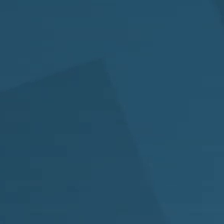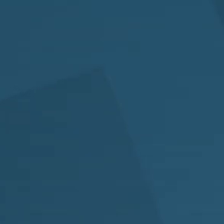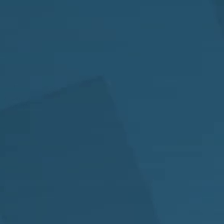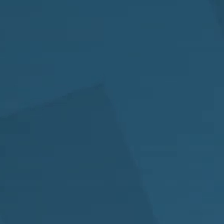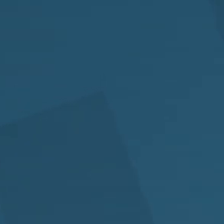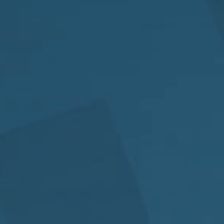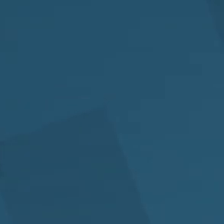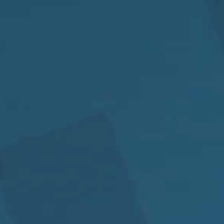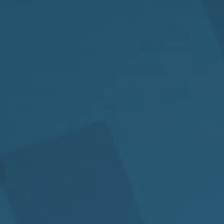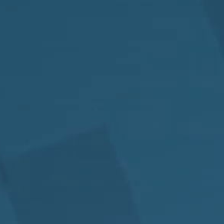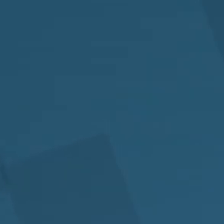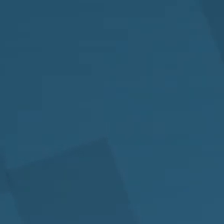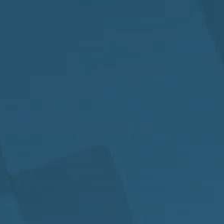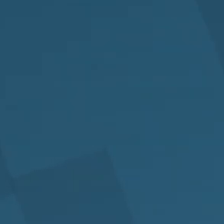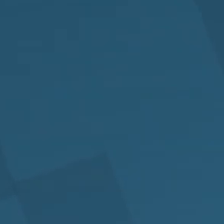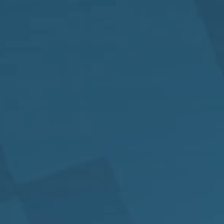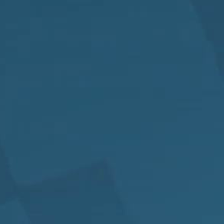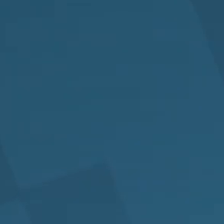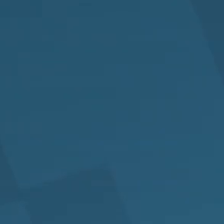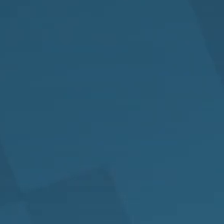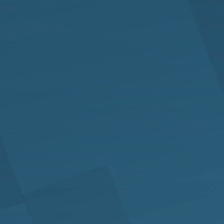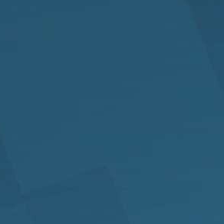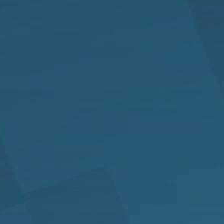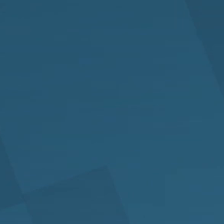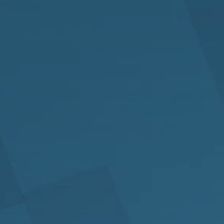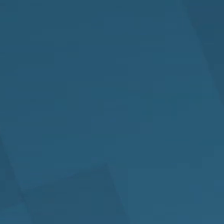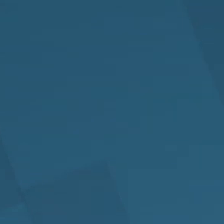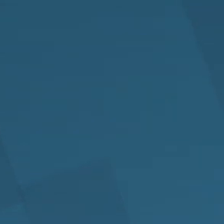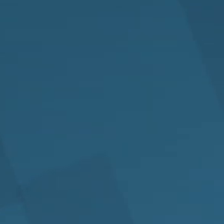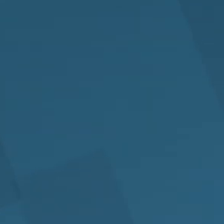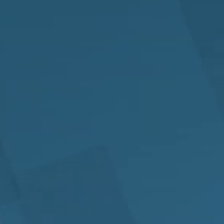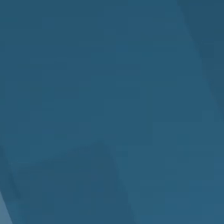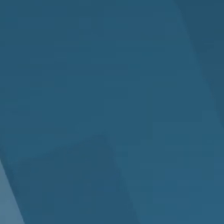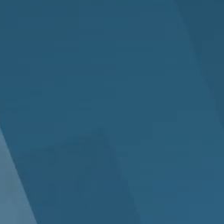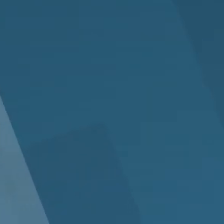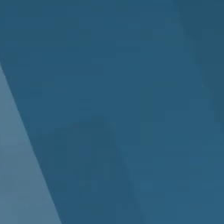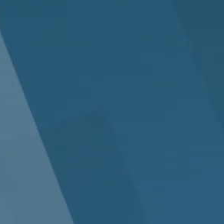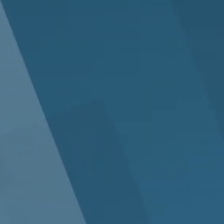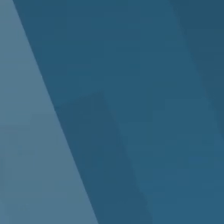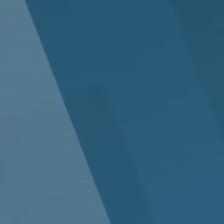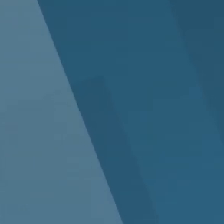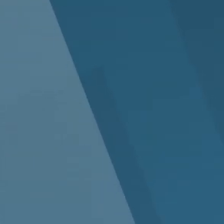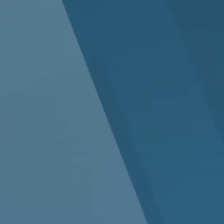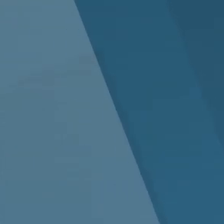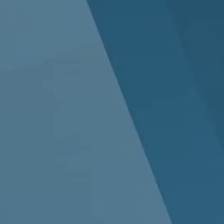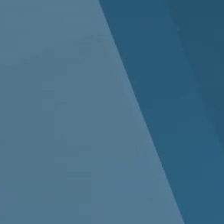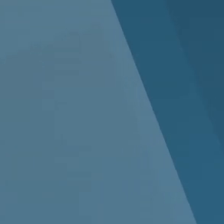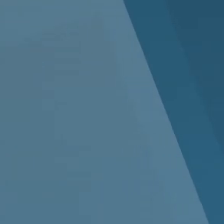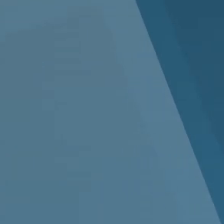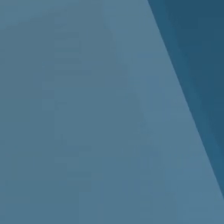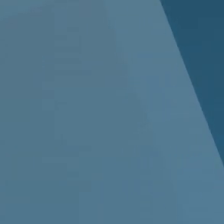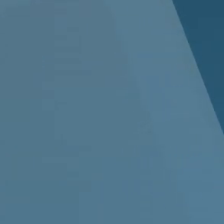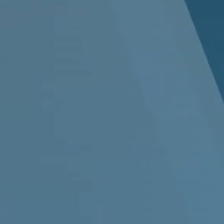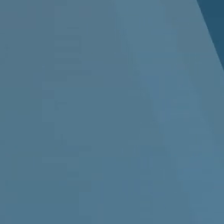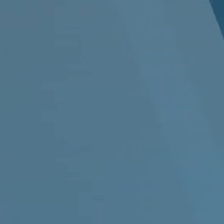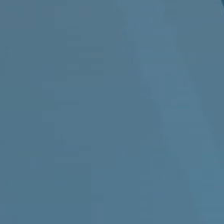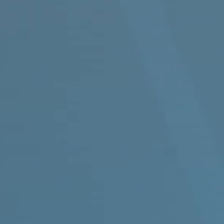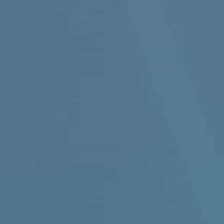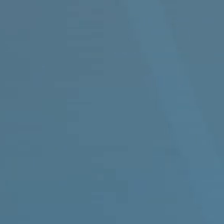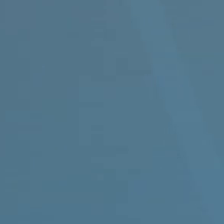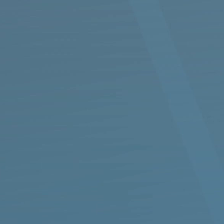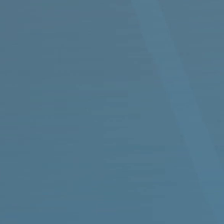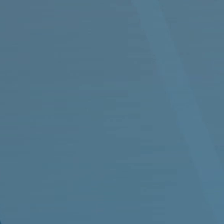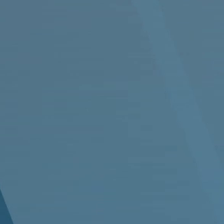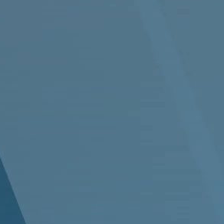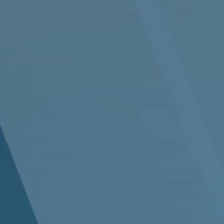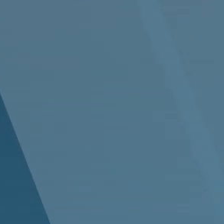tonight that we're reporting. Unfortunately, we also do have 12 new deaths to report, which brings our total above 400 for the